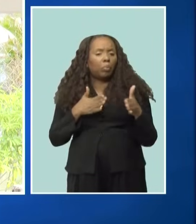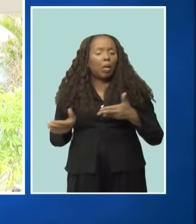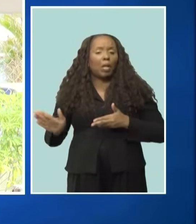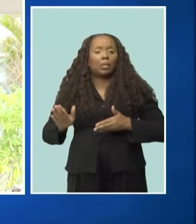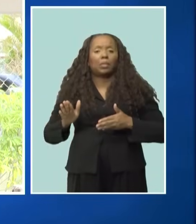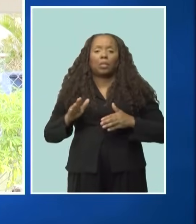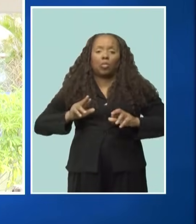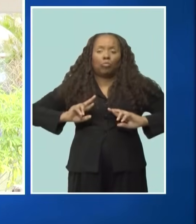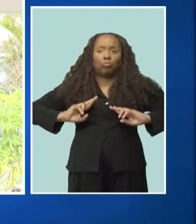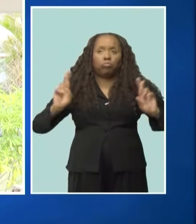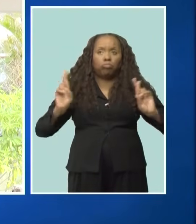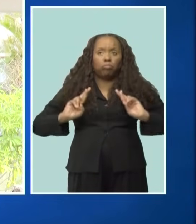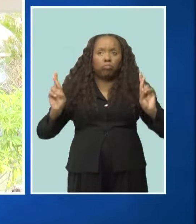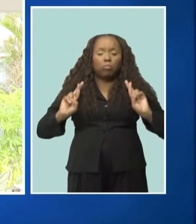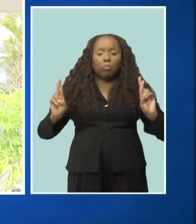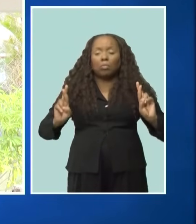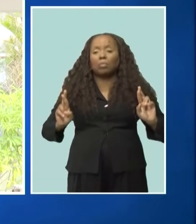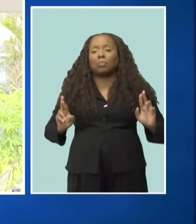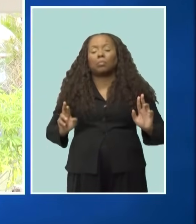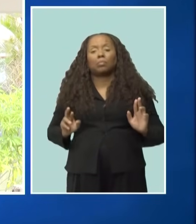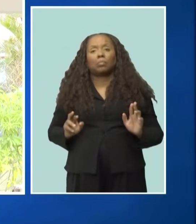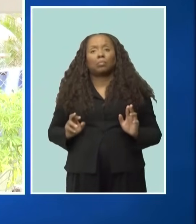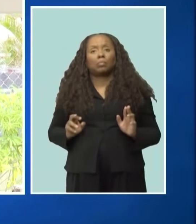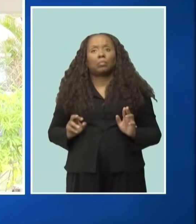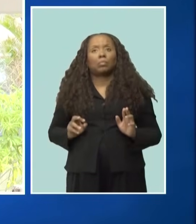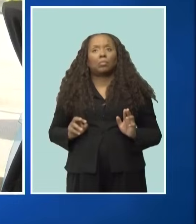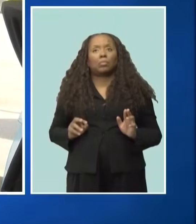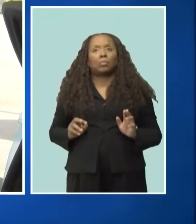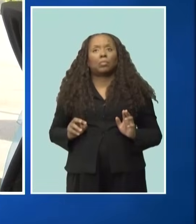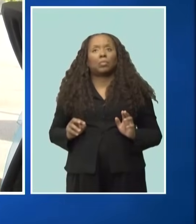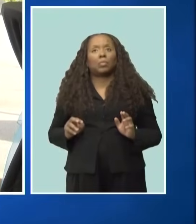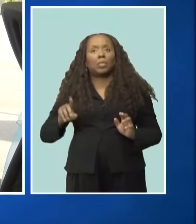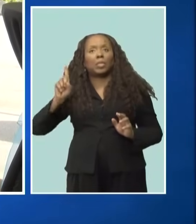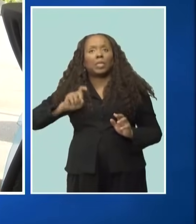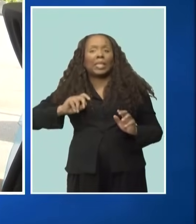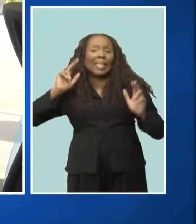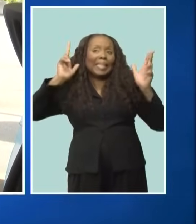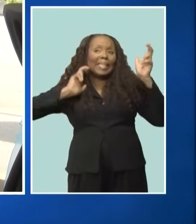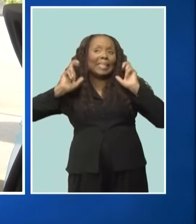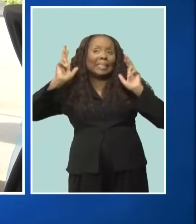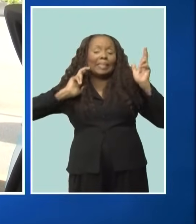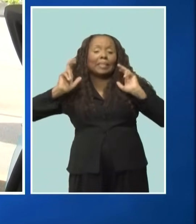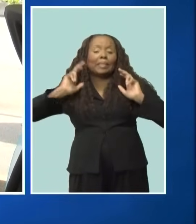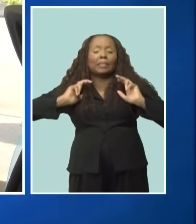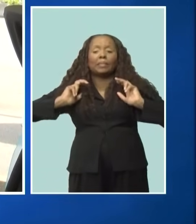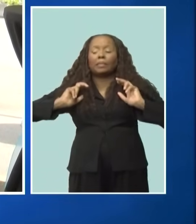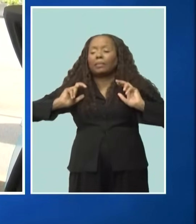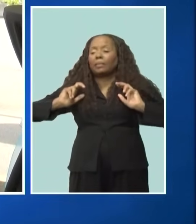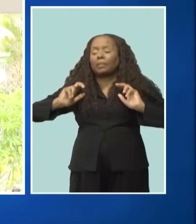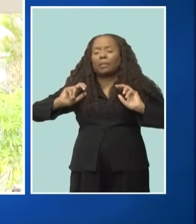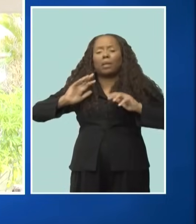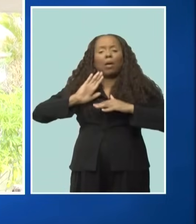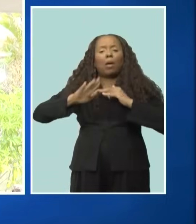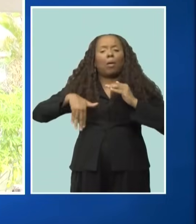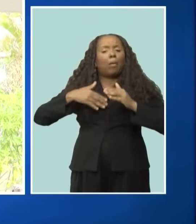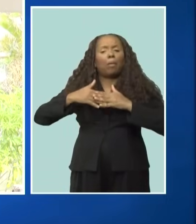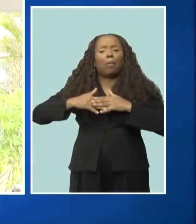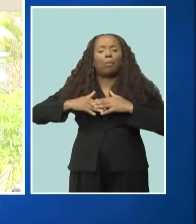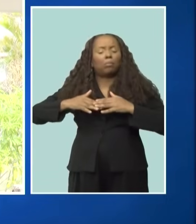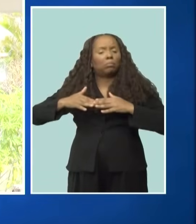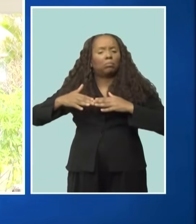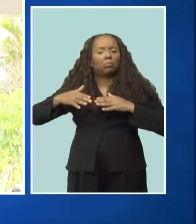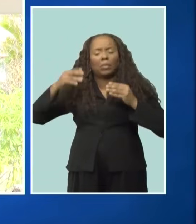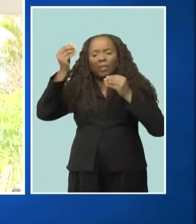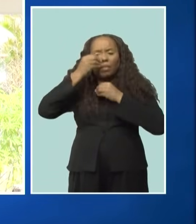to listen to statements from DM and the BMS, especially when it comes to coastal flooding and earthquakes